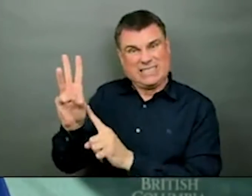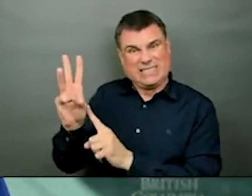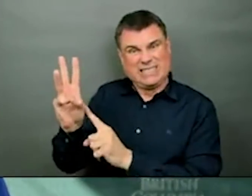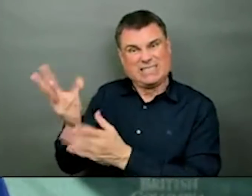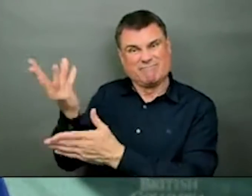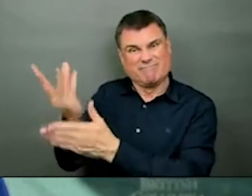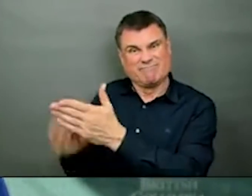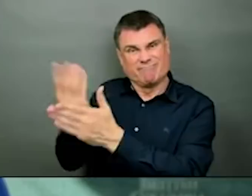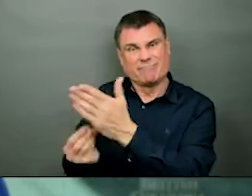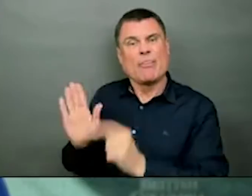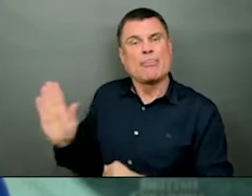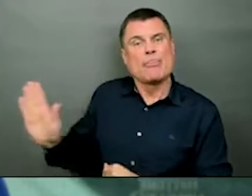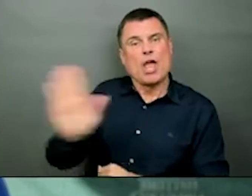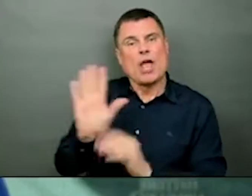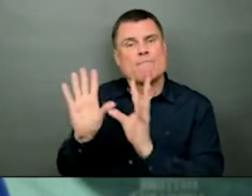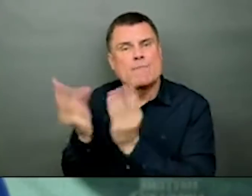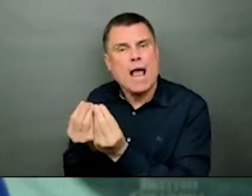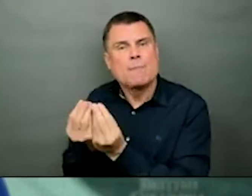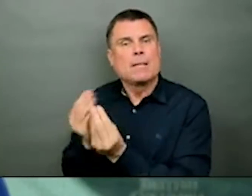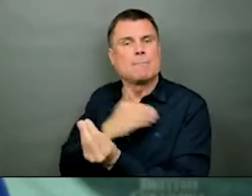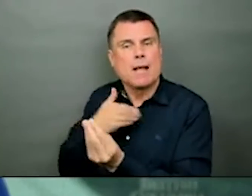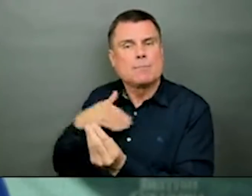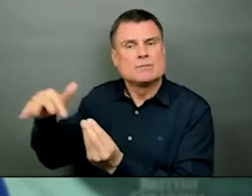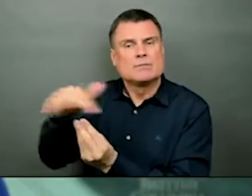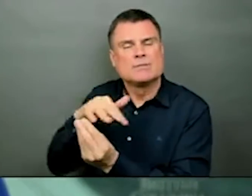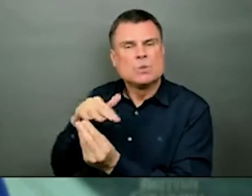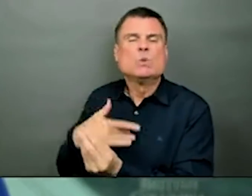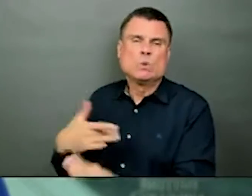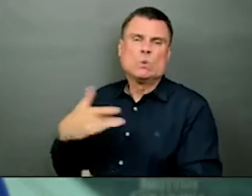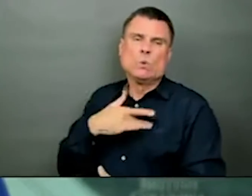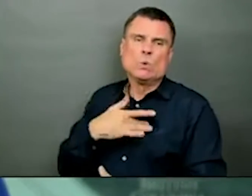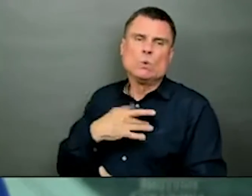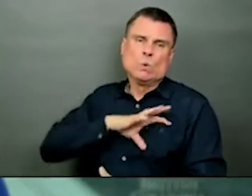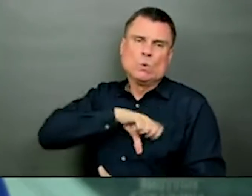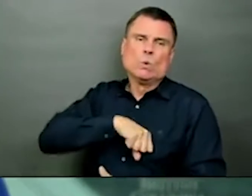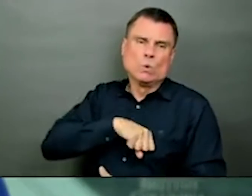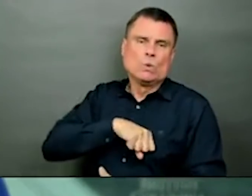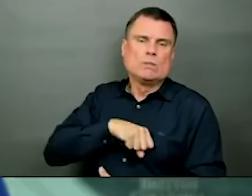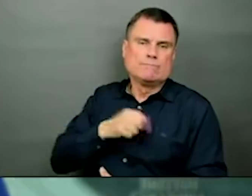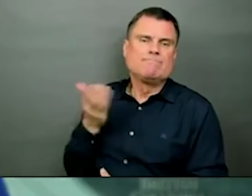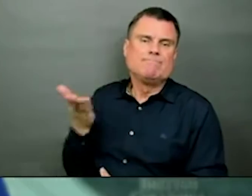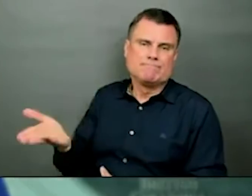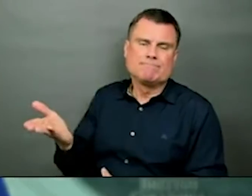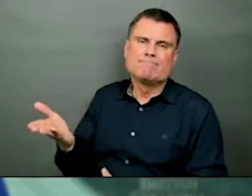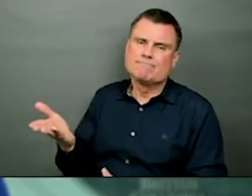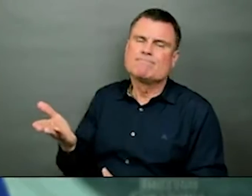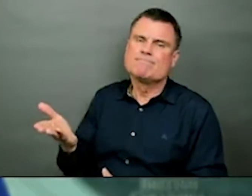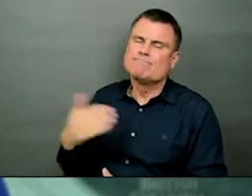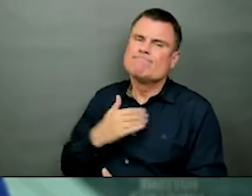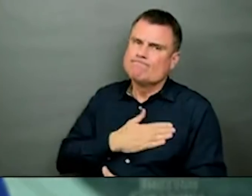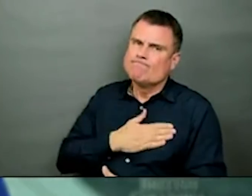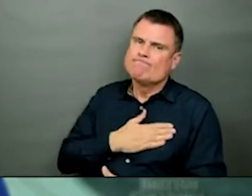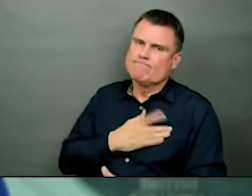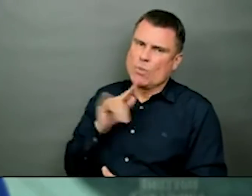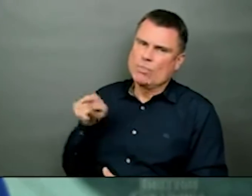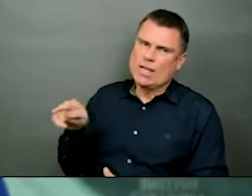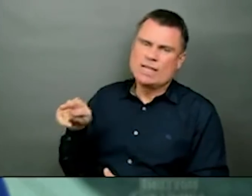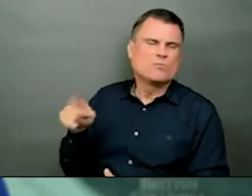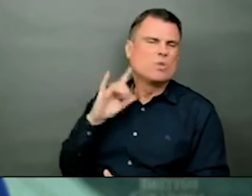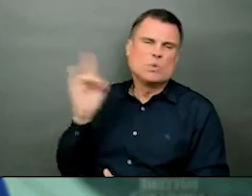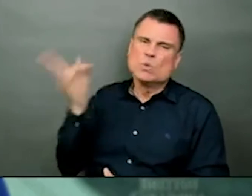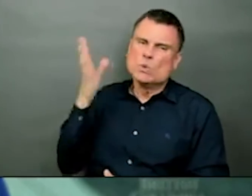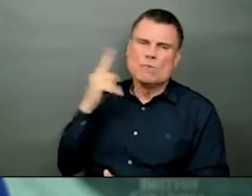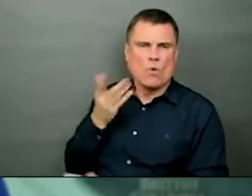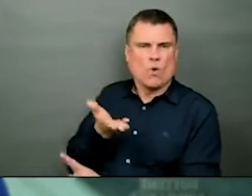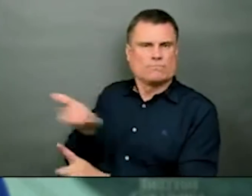of them lived in the Interior Health Authority and 2 in Fraser Health. This is a very difficult time to suffer